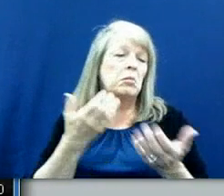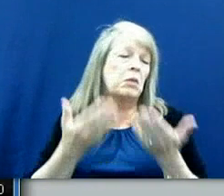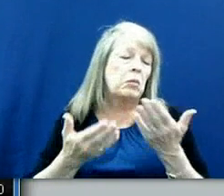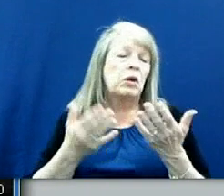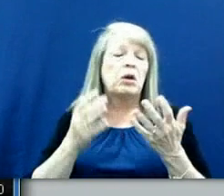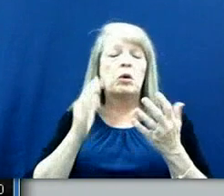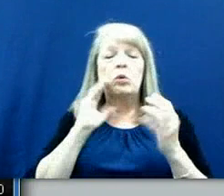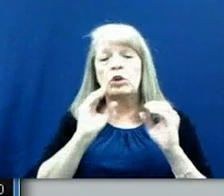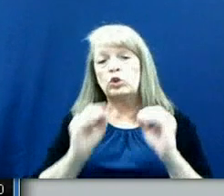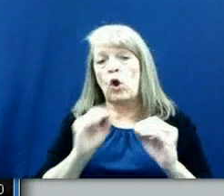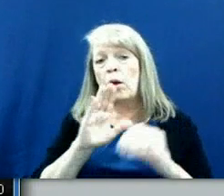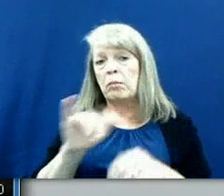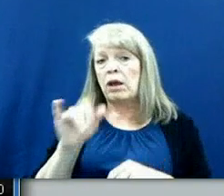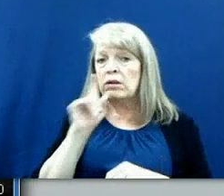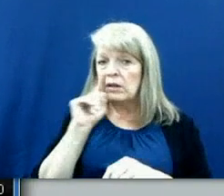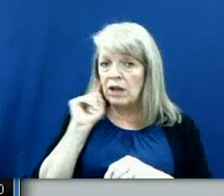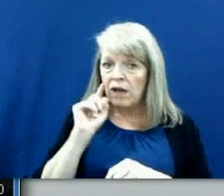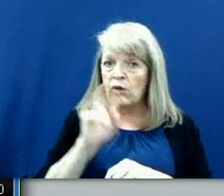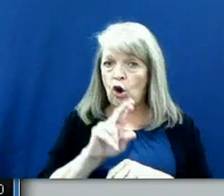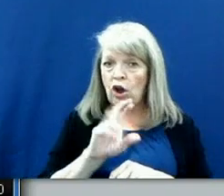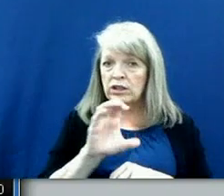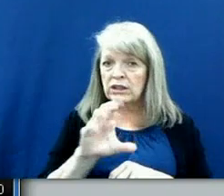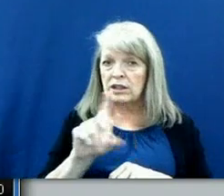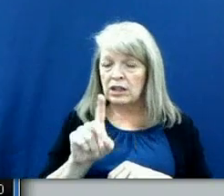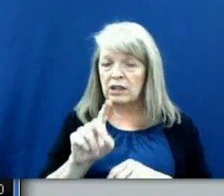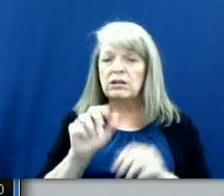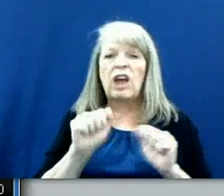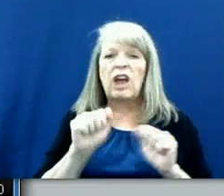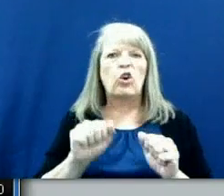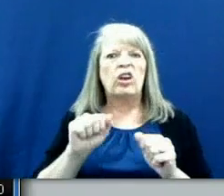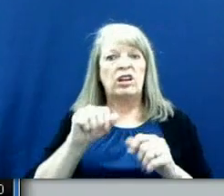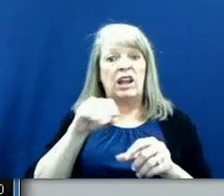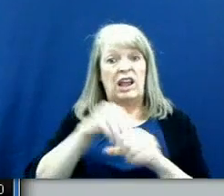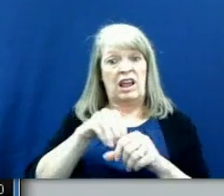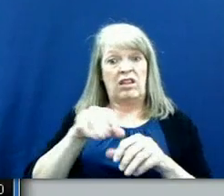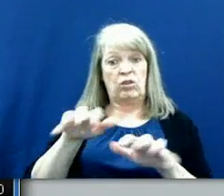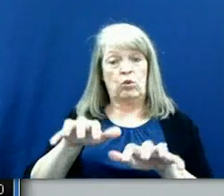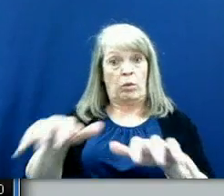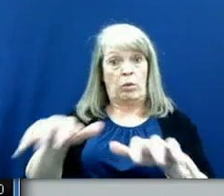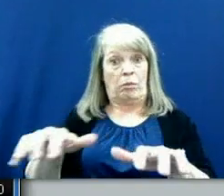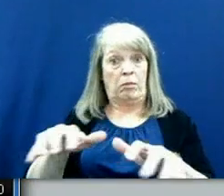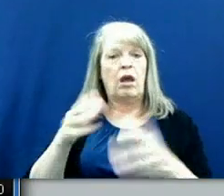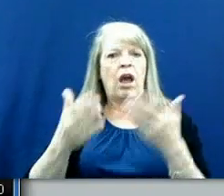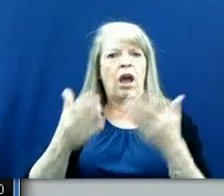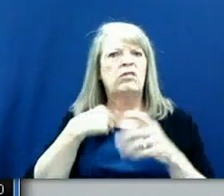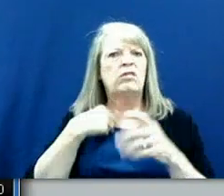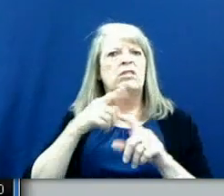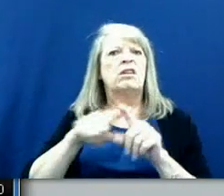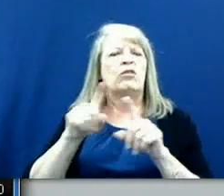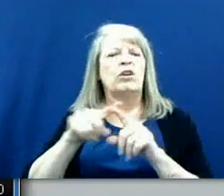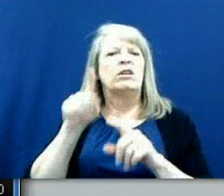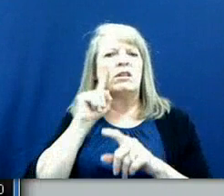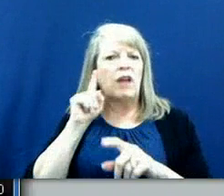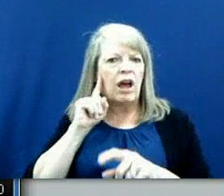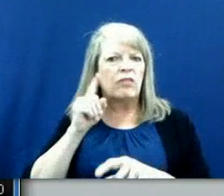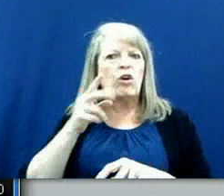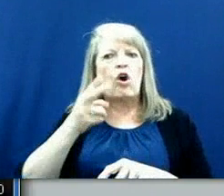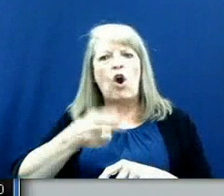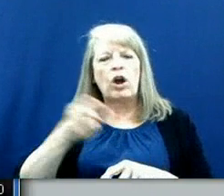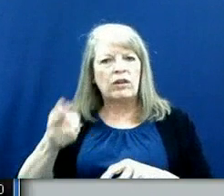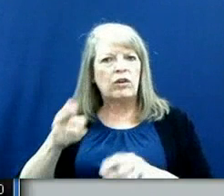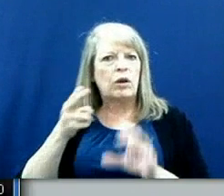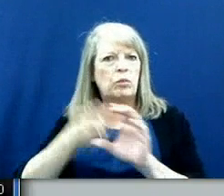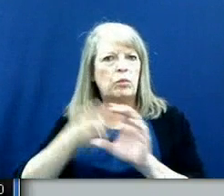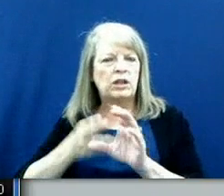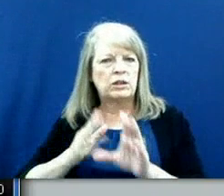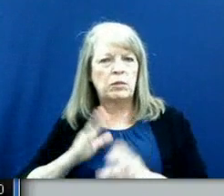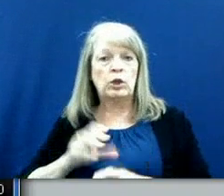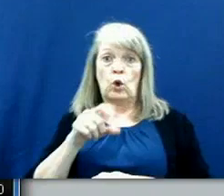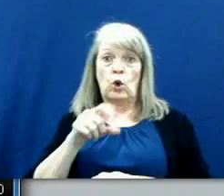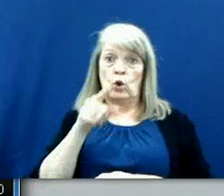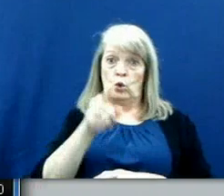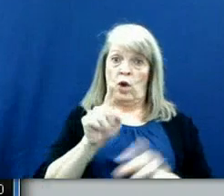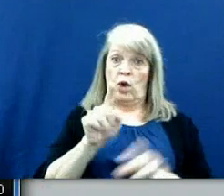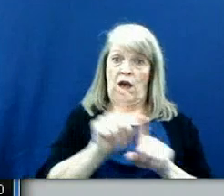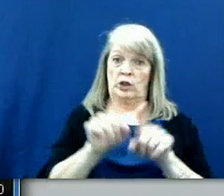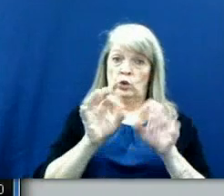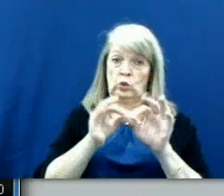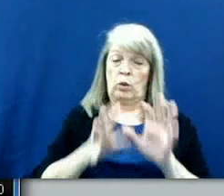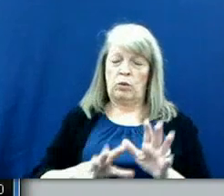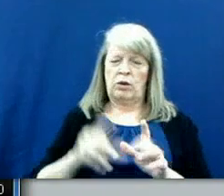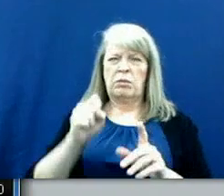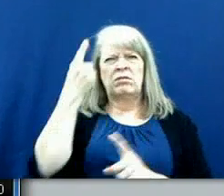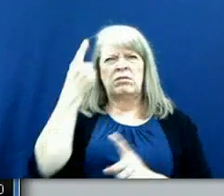by deaf RCDs and have a mix of deaf and hard of hearing participants. Think about how these groups would